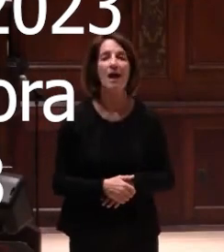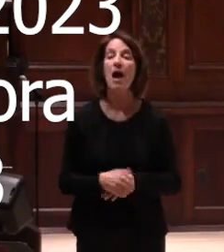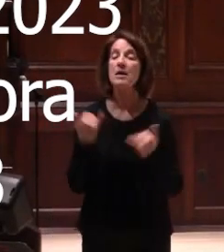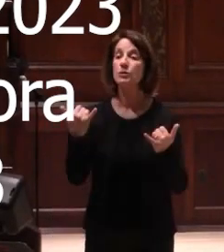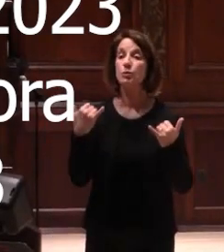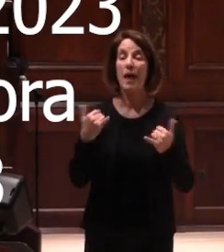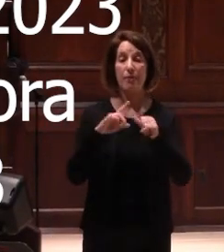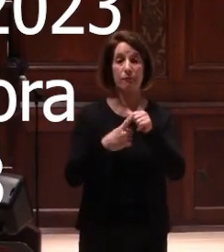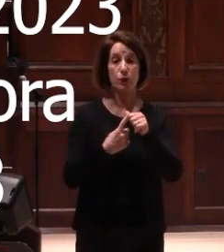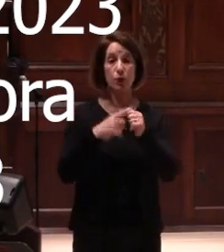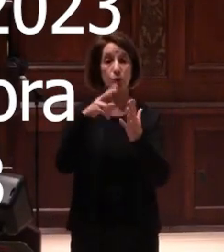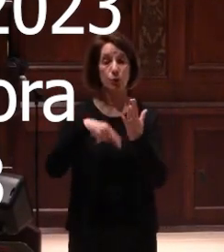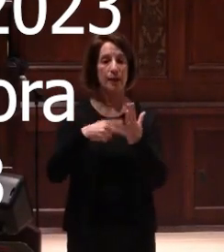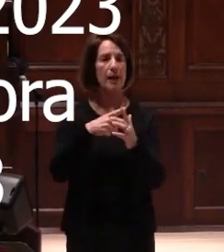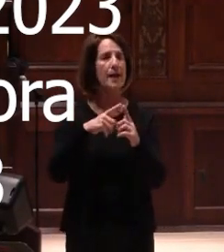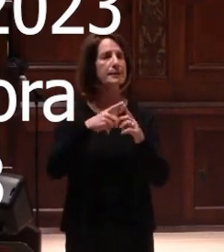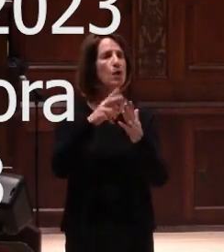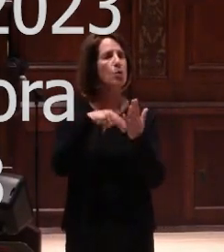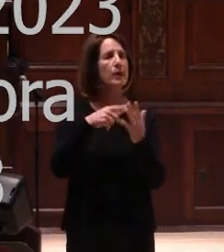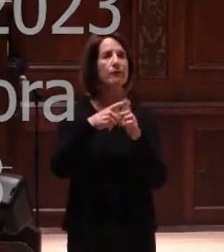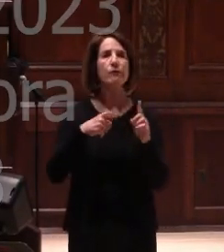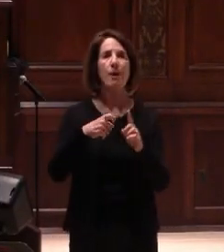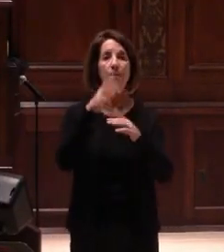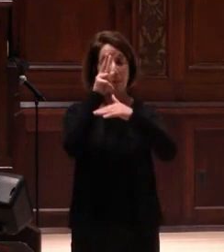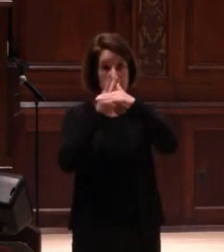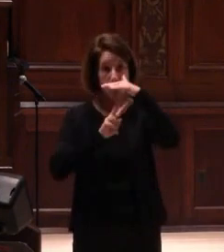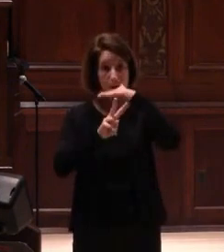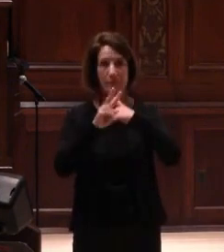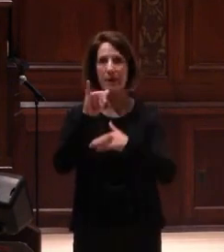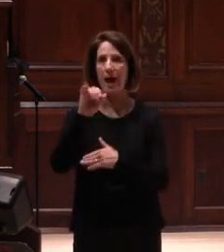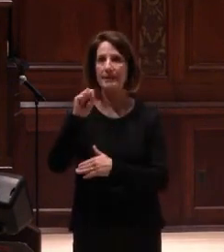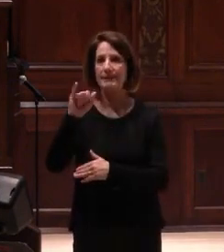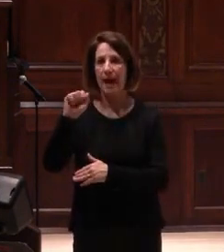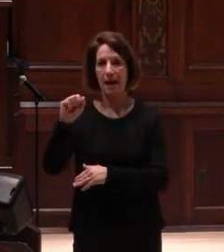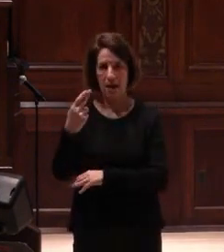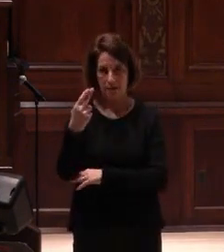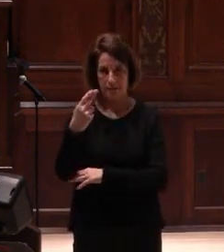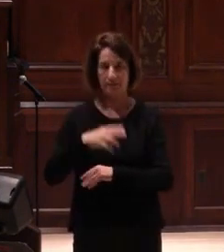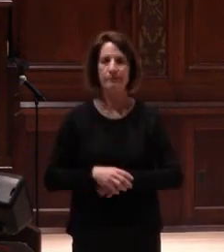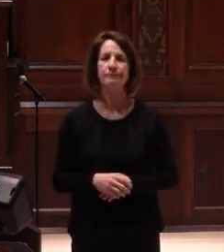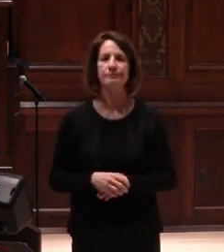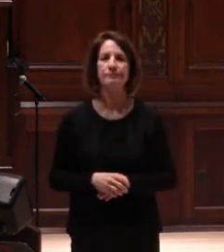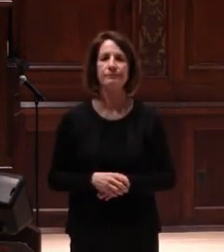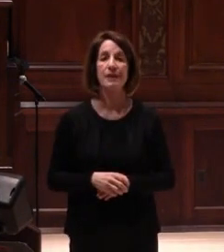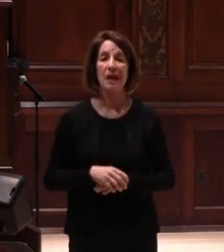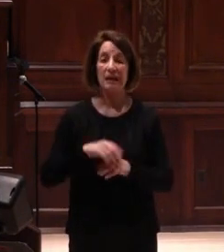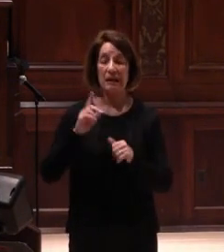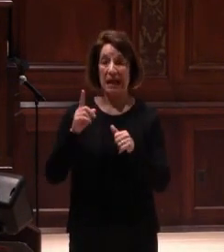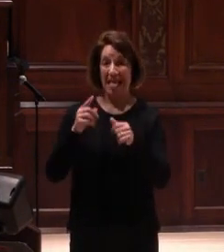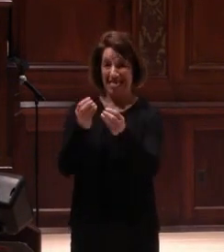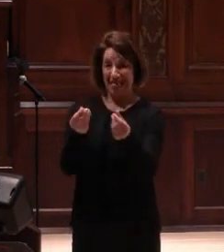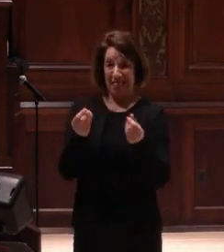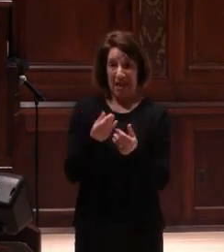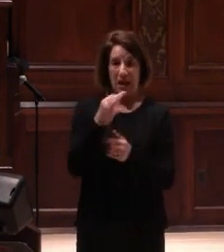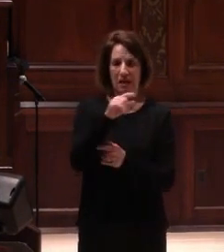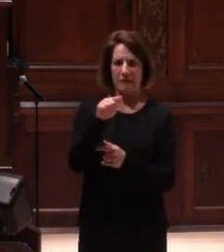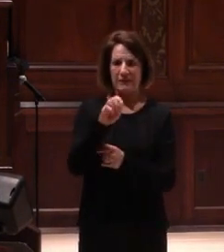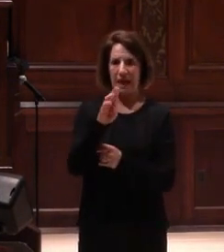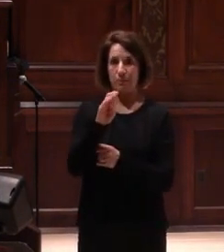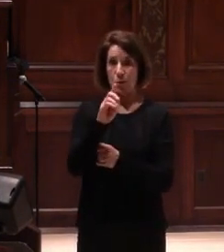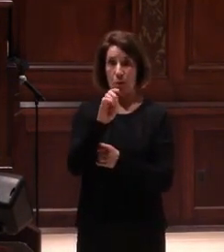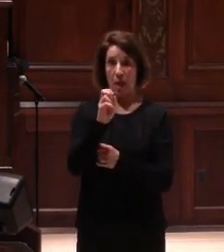Today's first reading is a reading from the prophet Isaiah. First, the Lord humbled the land of